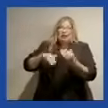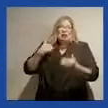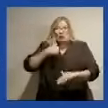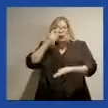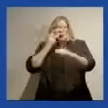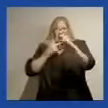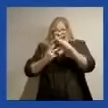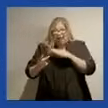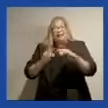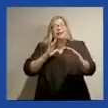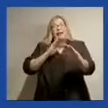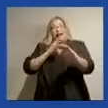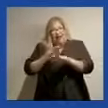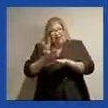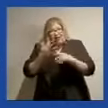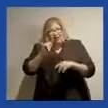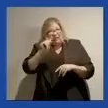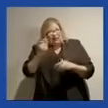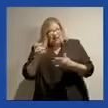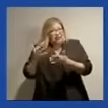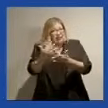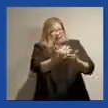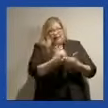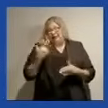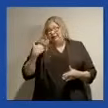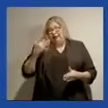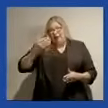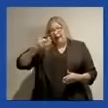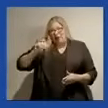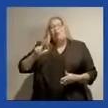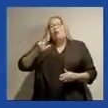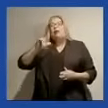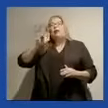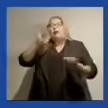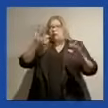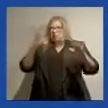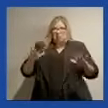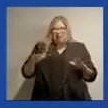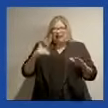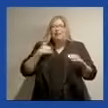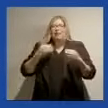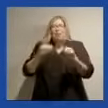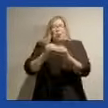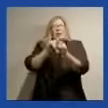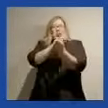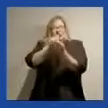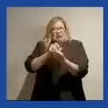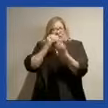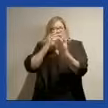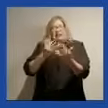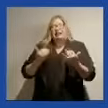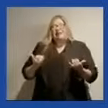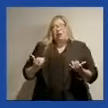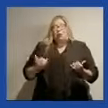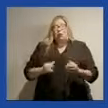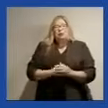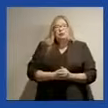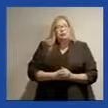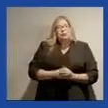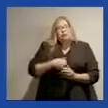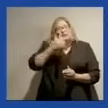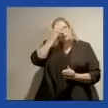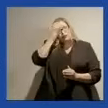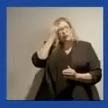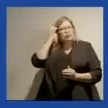settled after the tax collections in April, and we'll get to more specific details here in a moment. But I want to remind you, a few